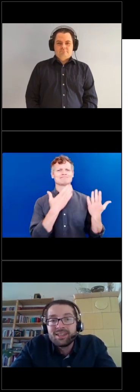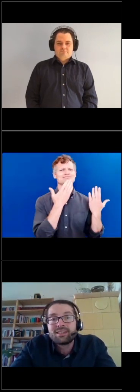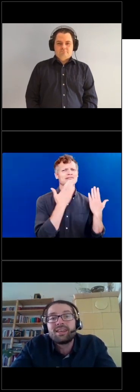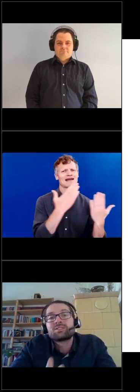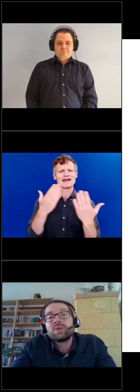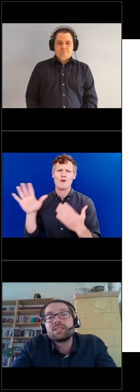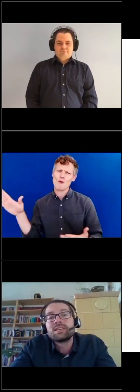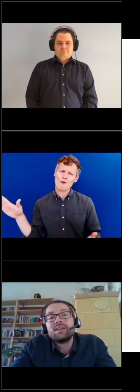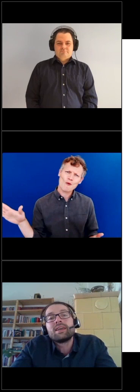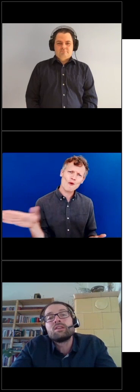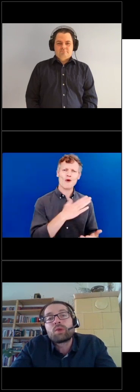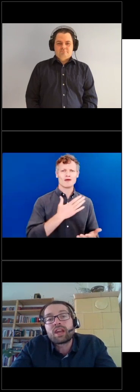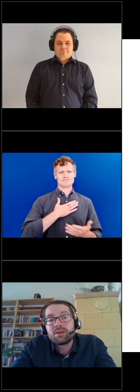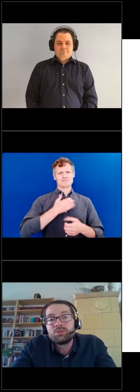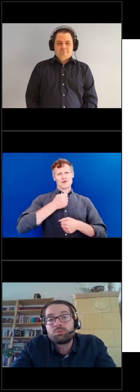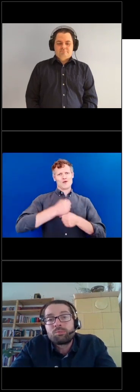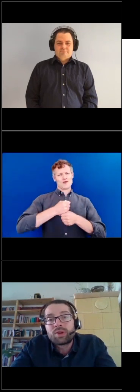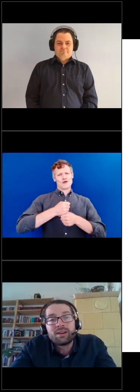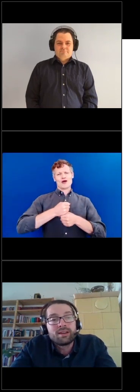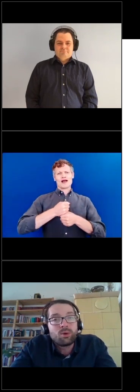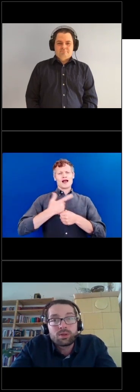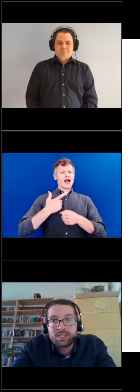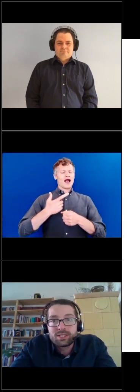tirelessly the last weeks in the background to